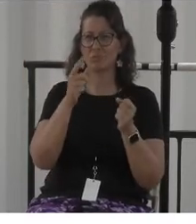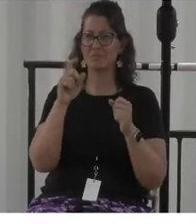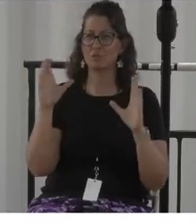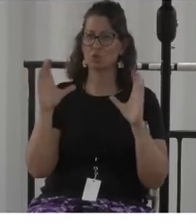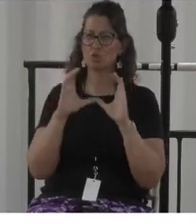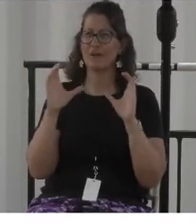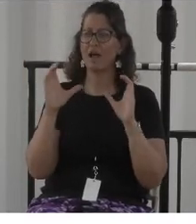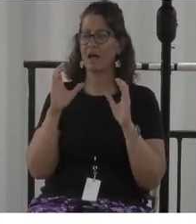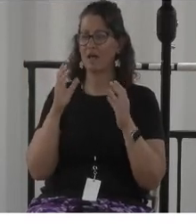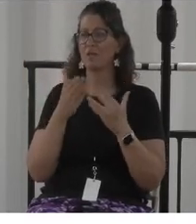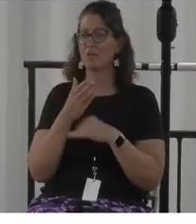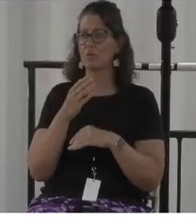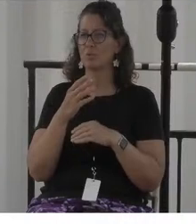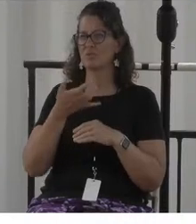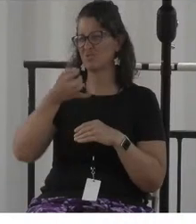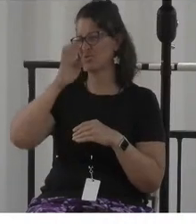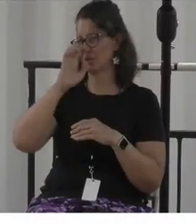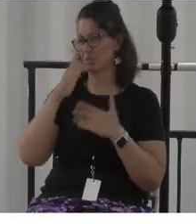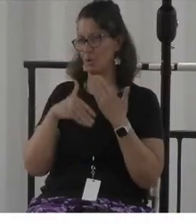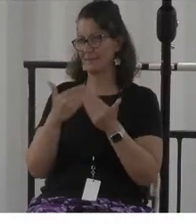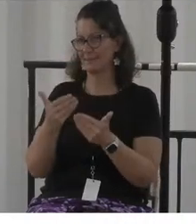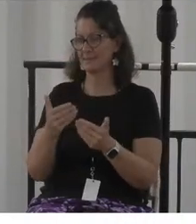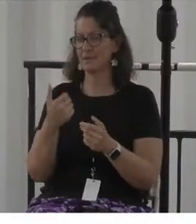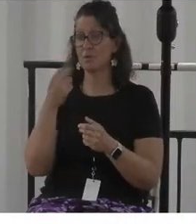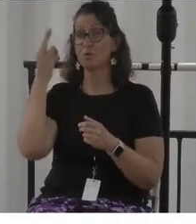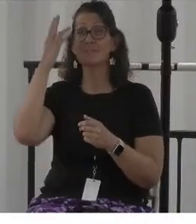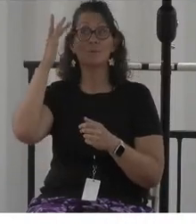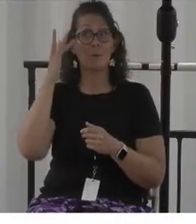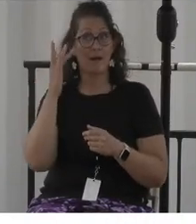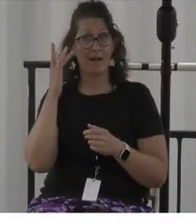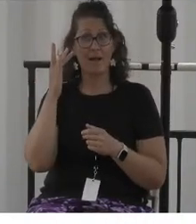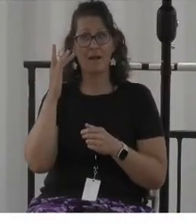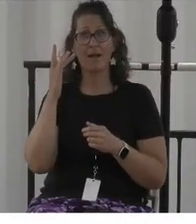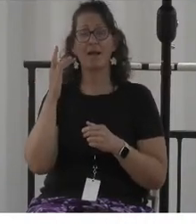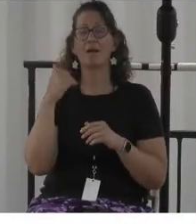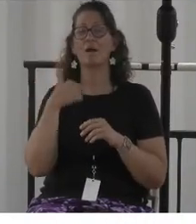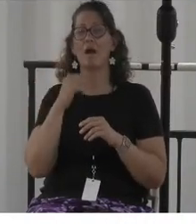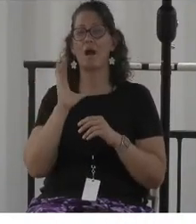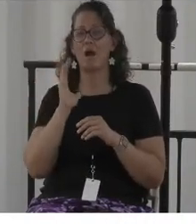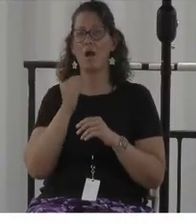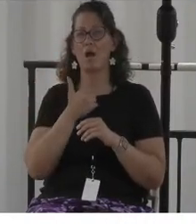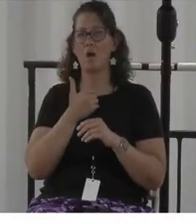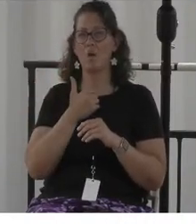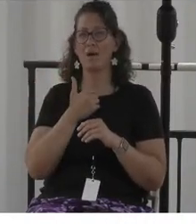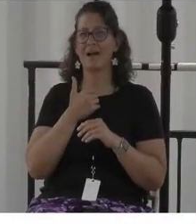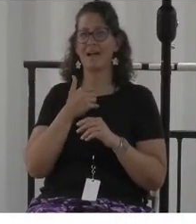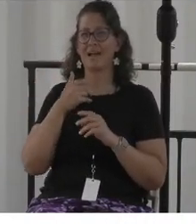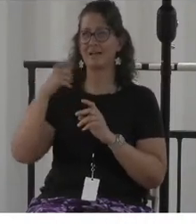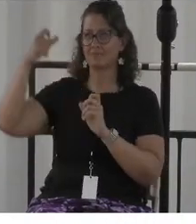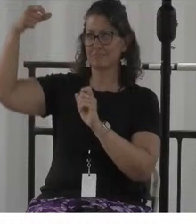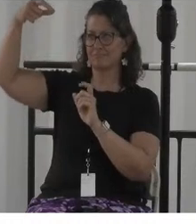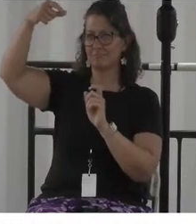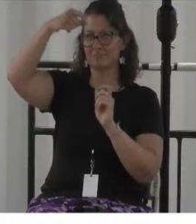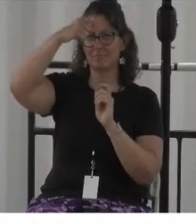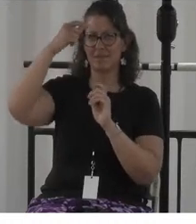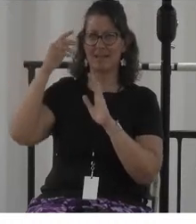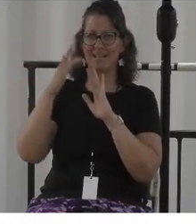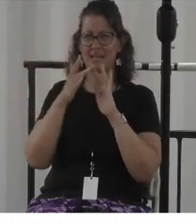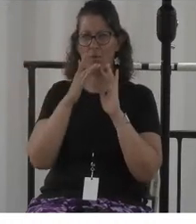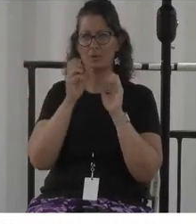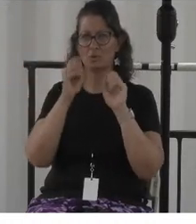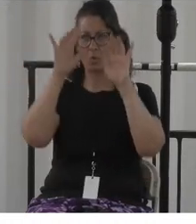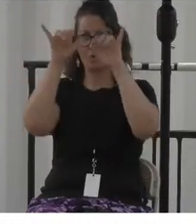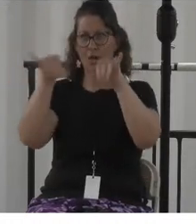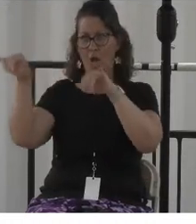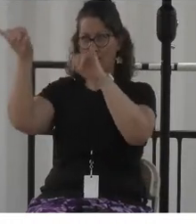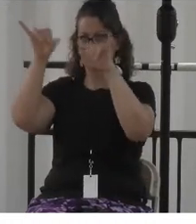stringent processes. And the reason why we're able to do that is because our constellation and our network is so redundant